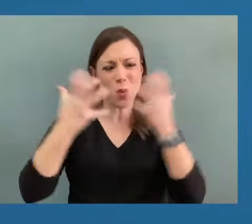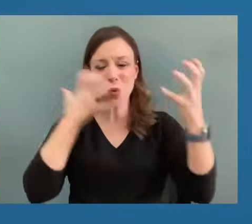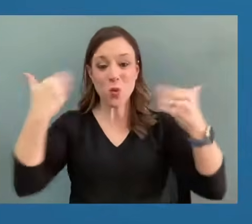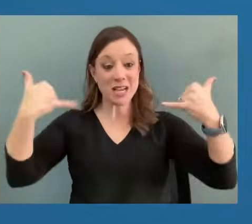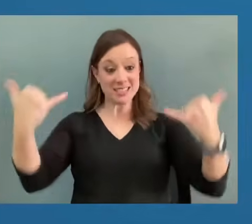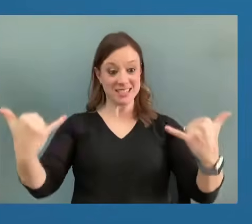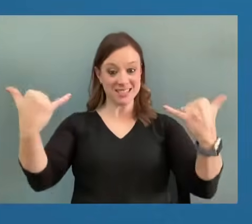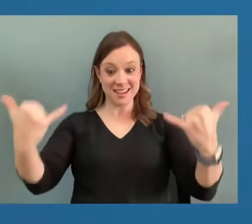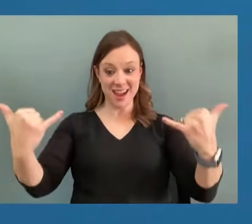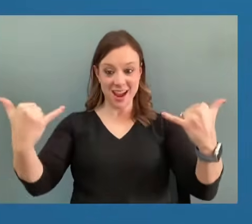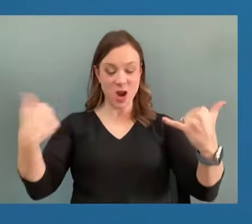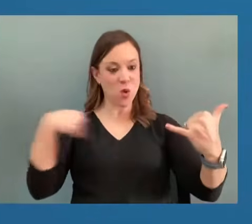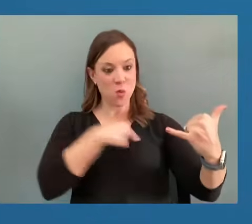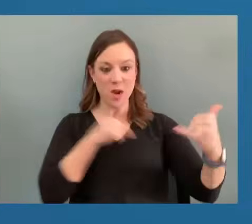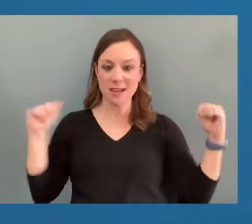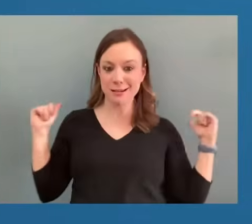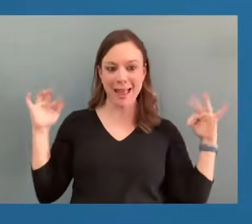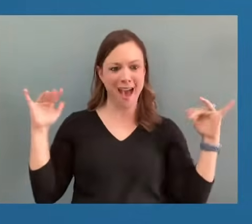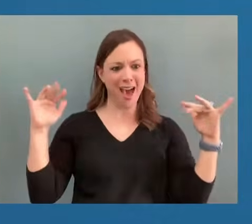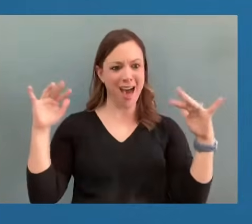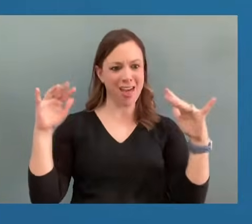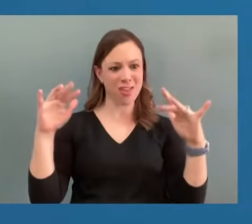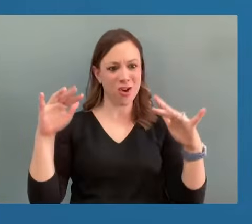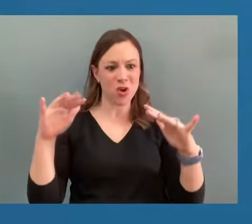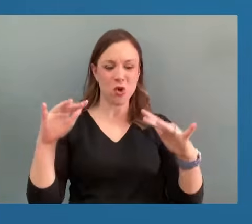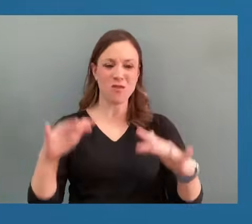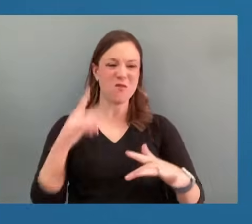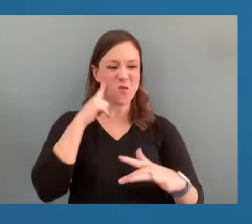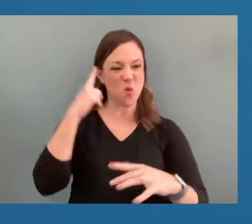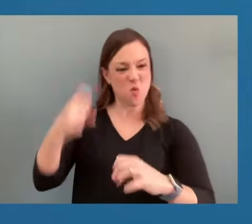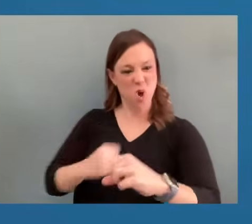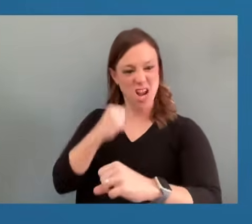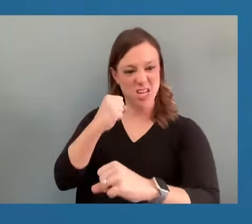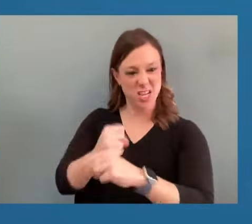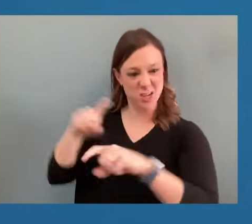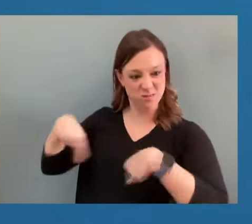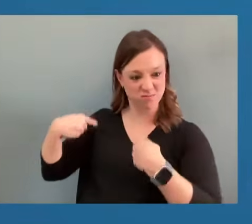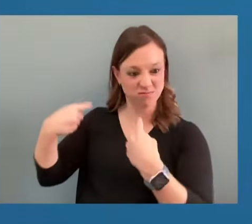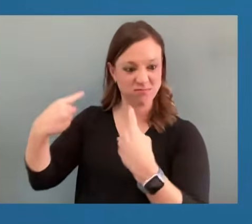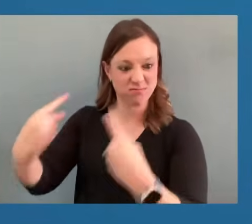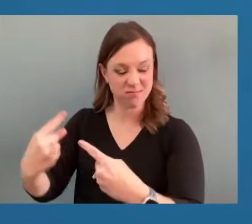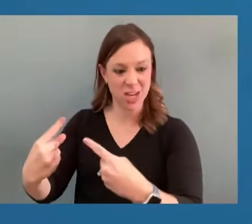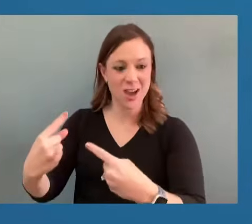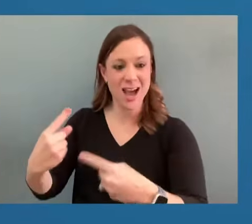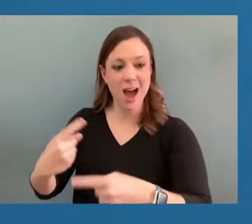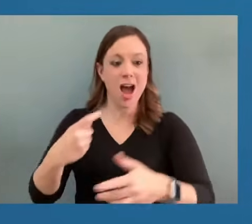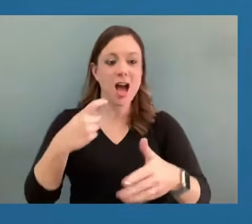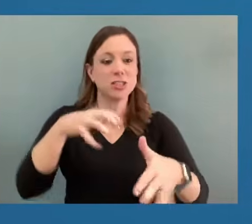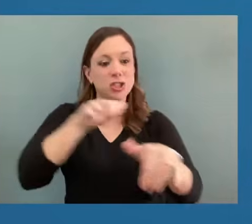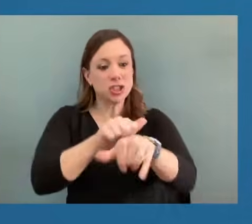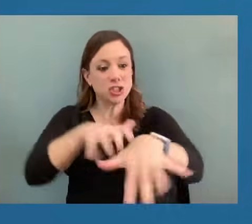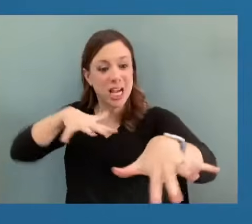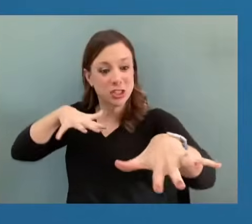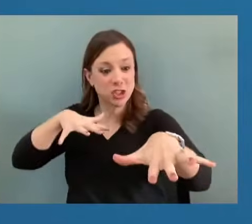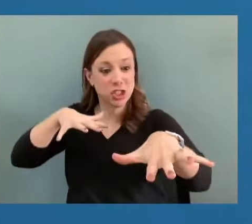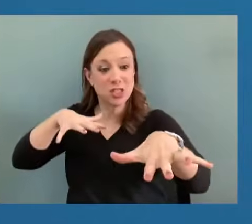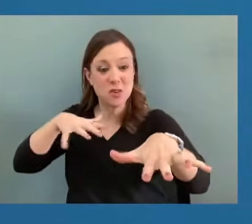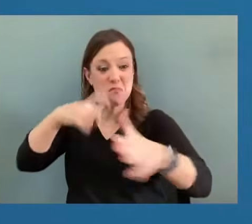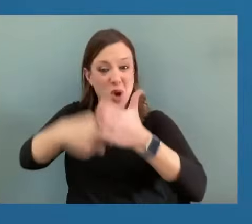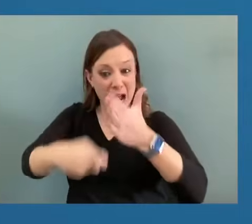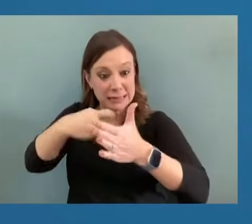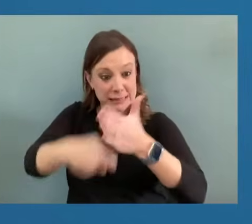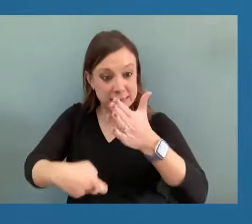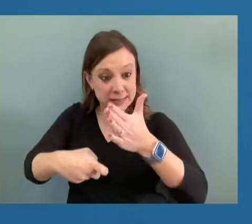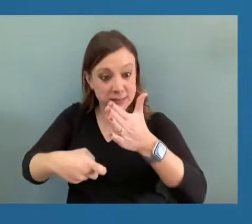Today, as we gather to mark a year of congestion pricing, we are also celebrating something that feels too rare in